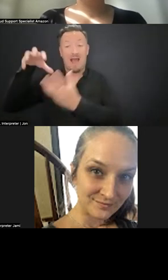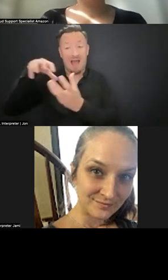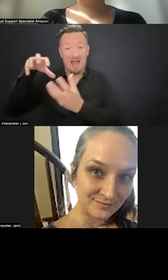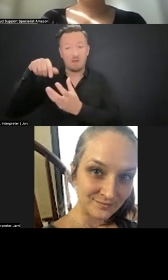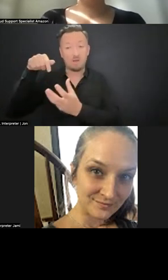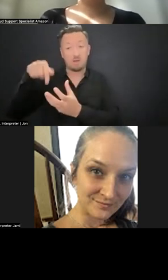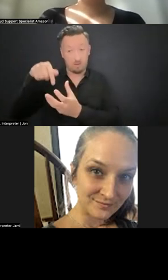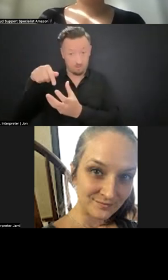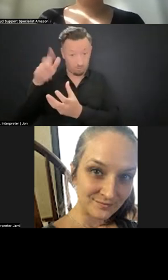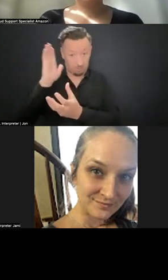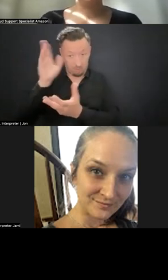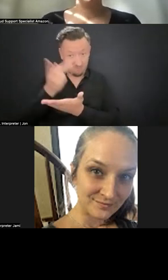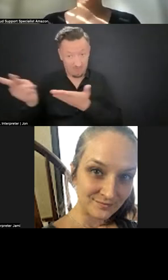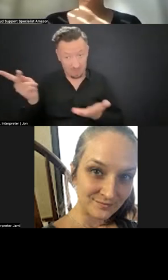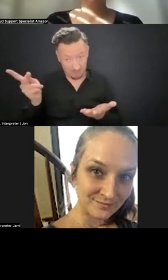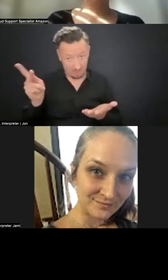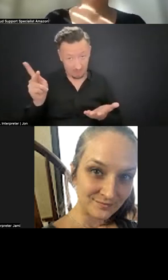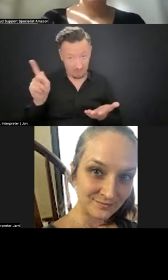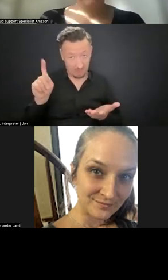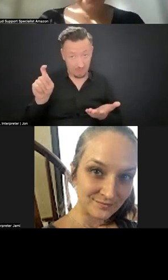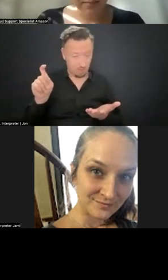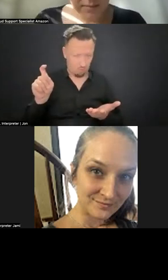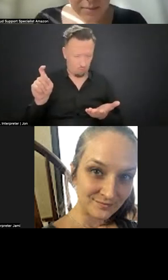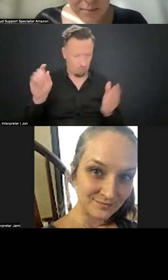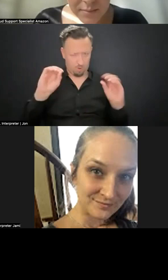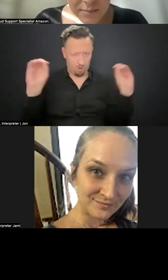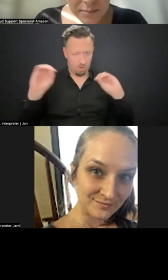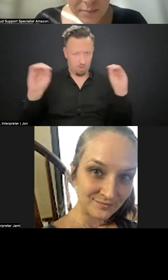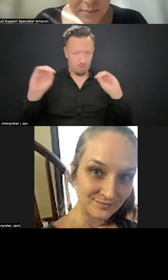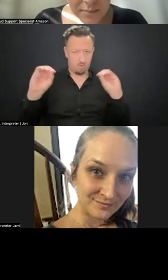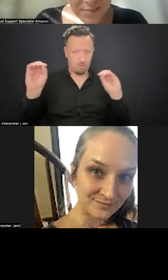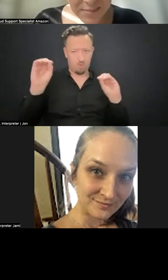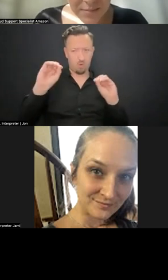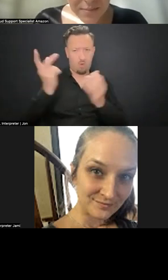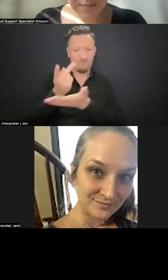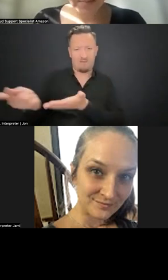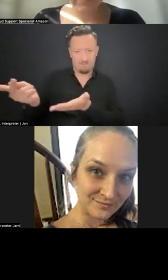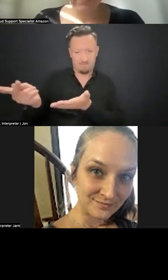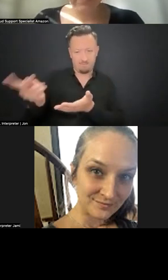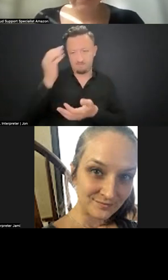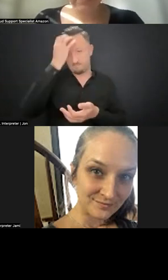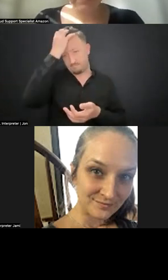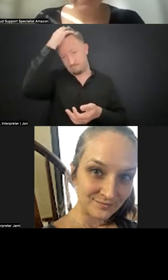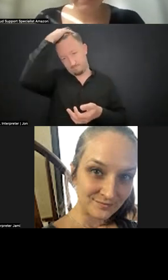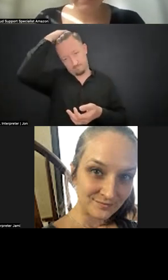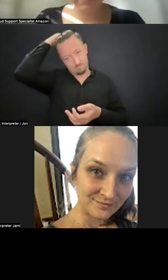nothing will fail, right? What I'm going to do is I'm going to spin out a server.